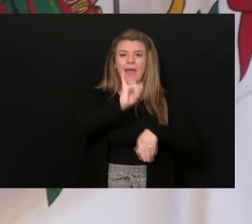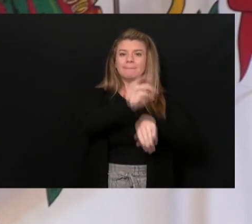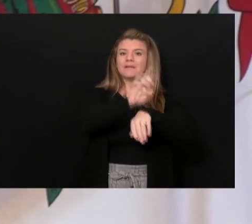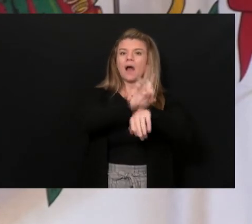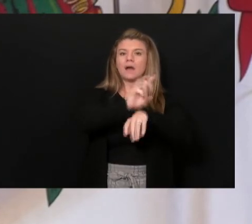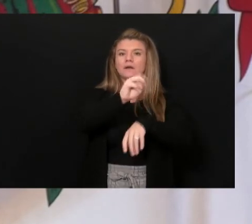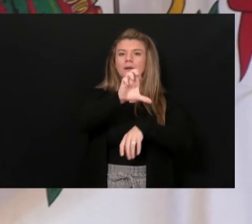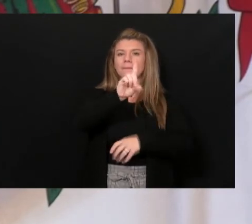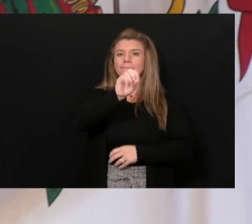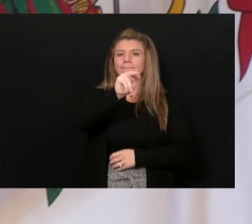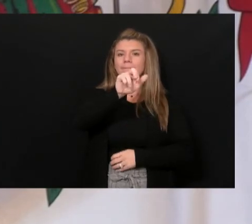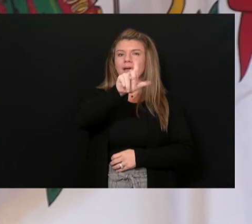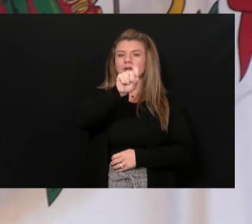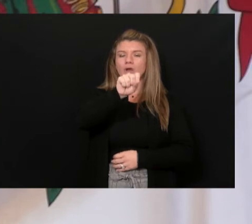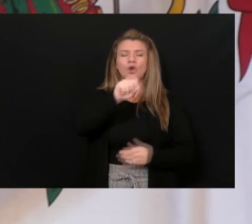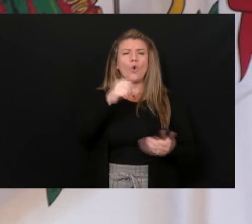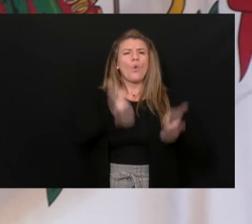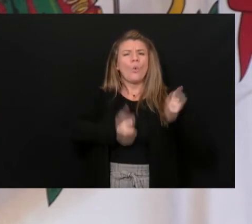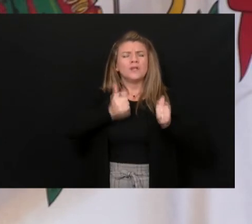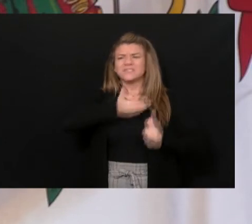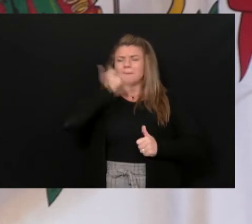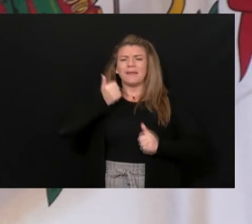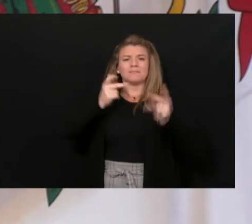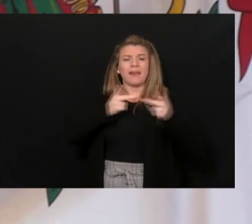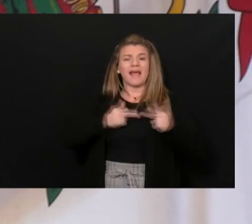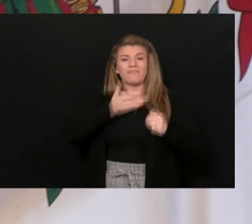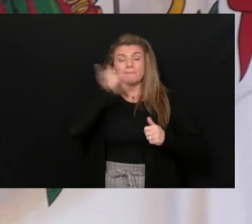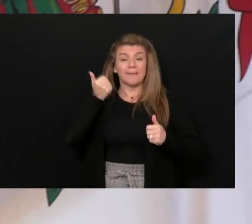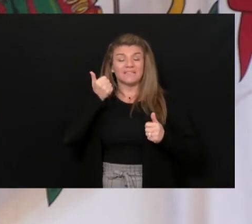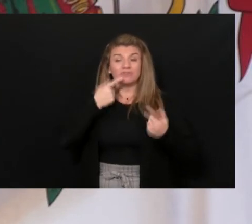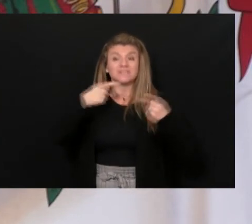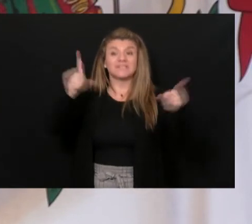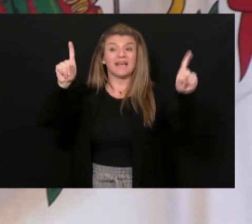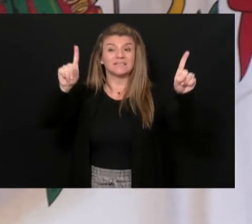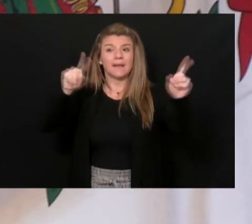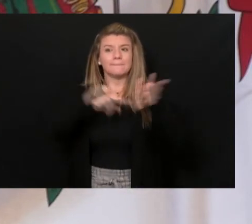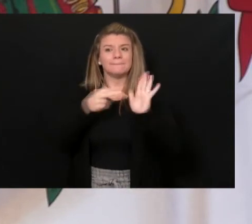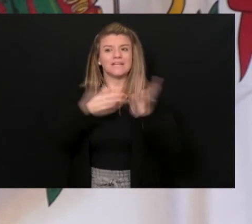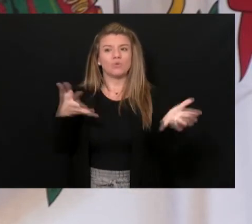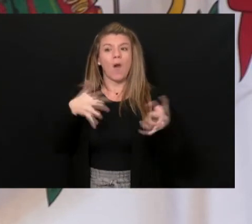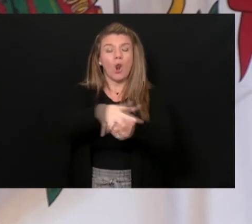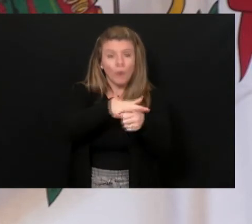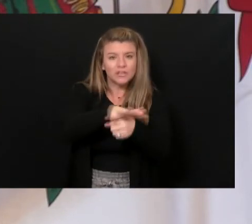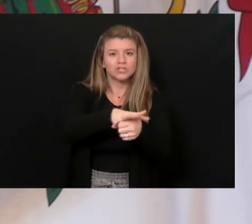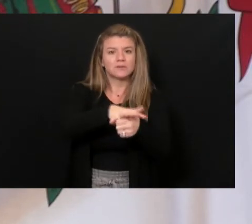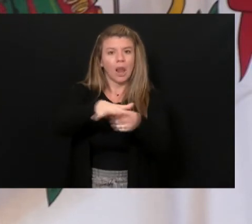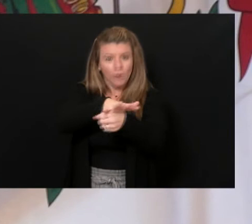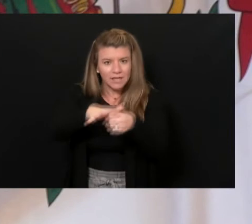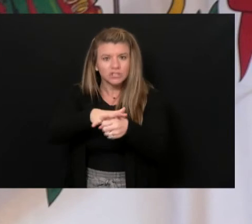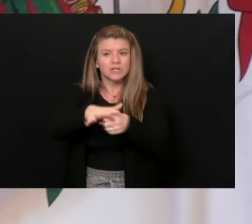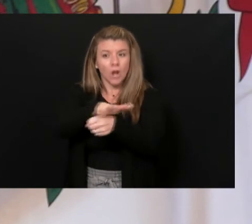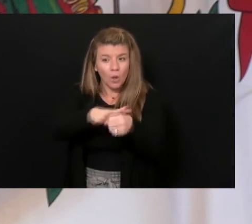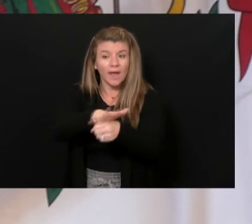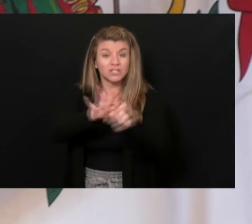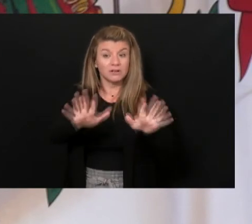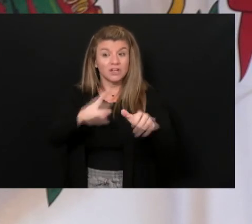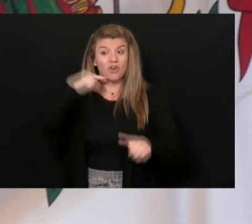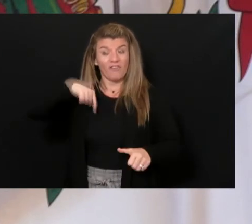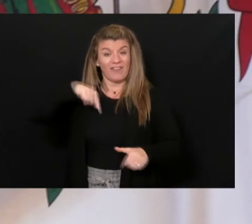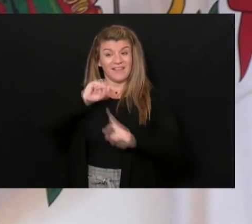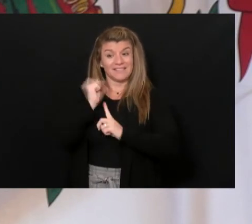best place for success? 3 ways: location, location, location. Well, in this situation with